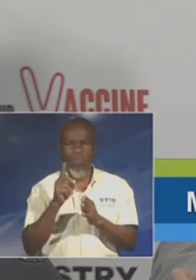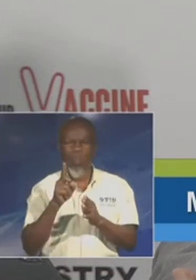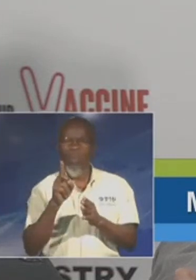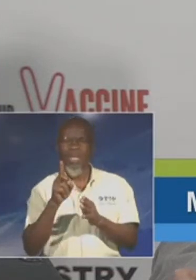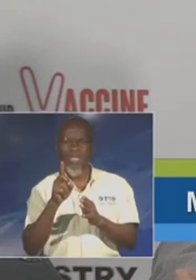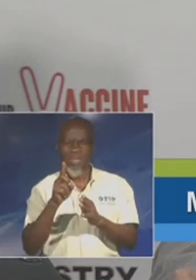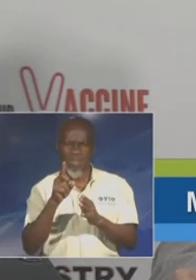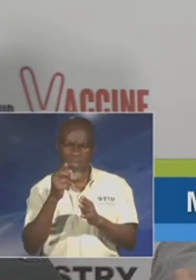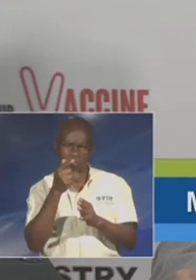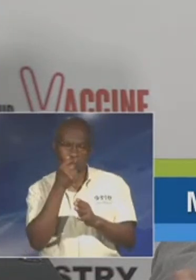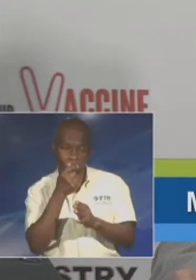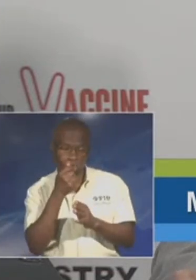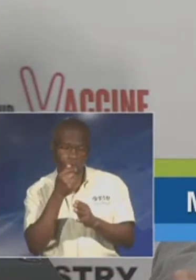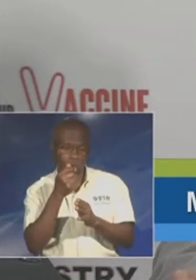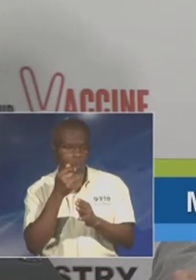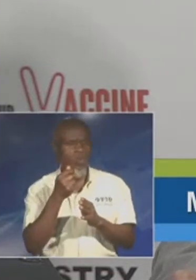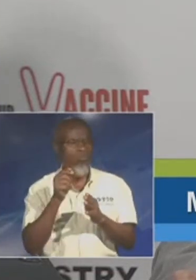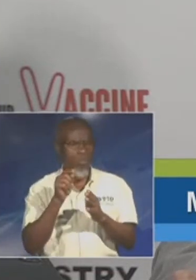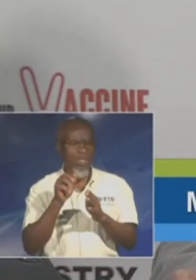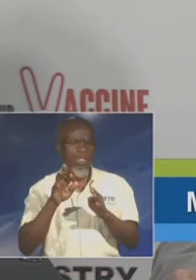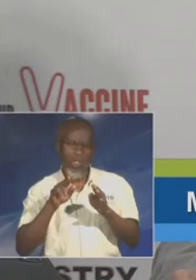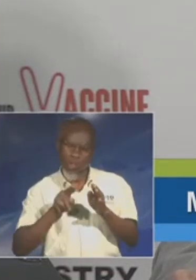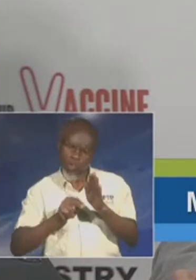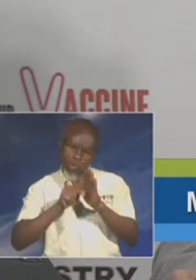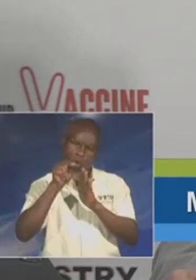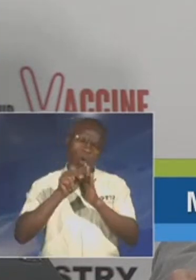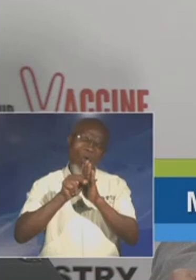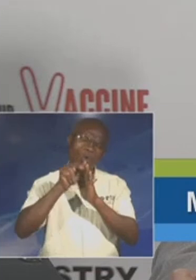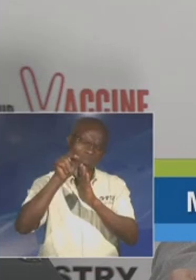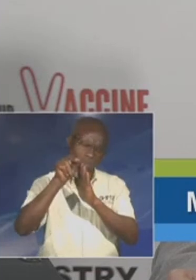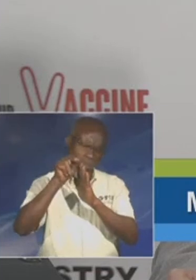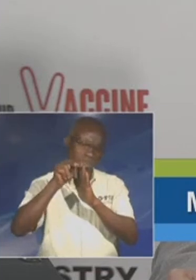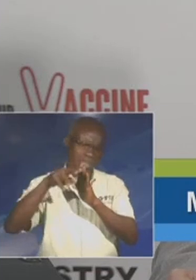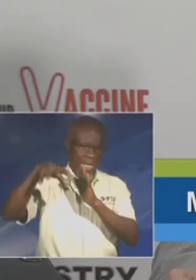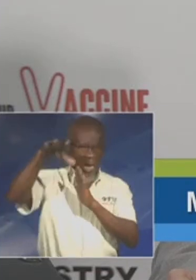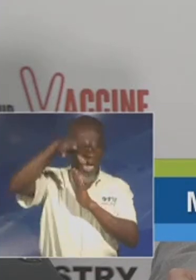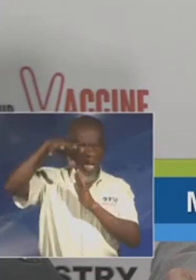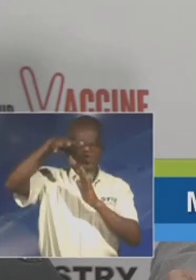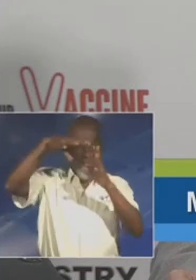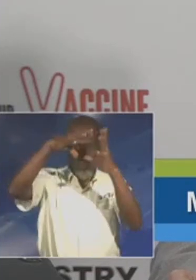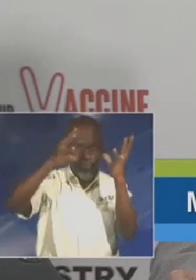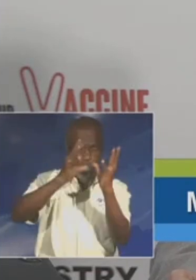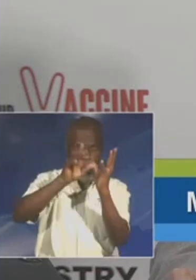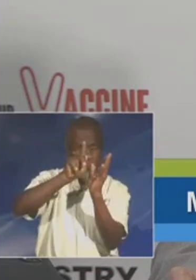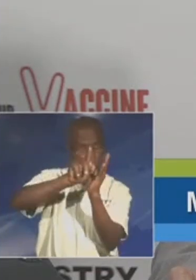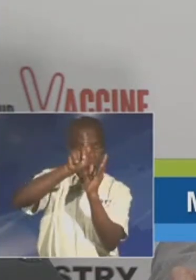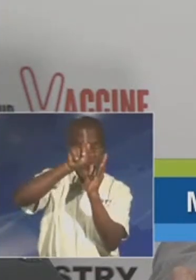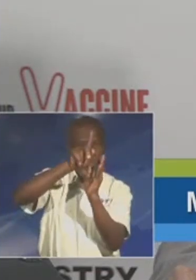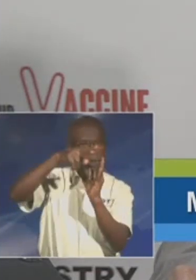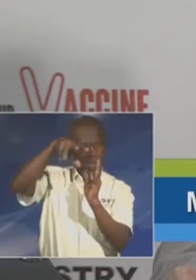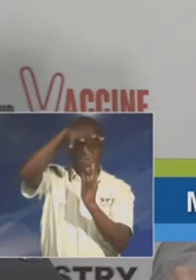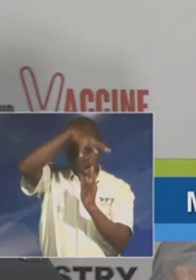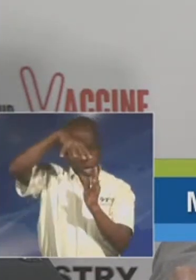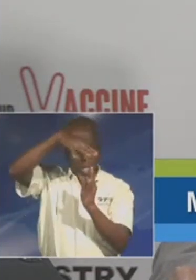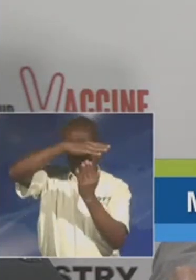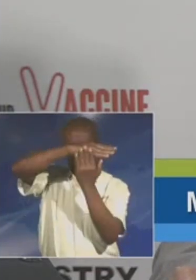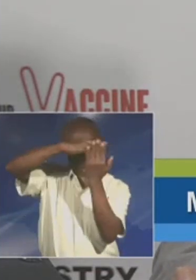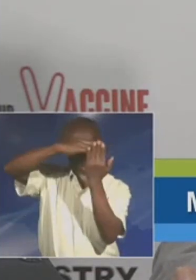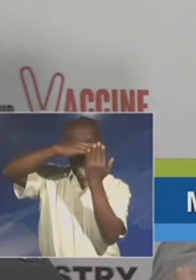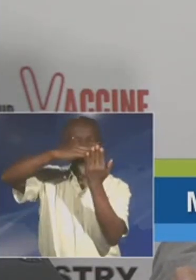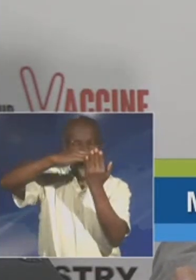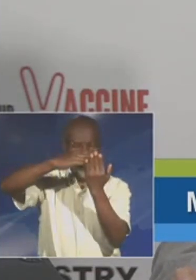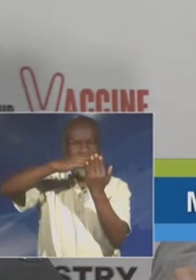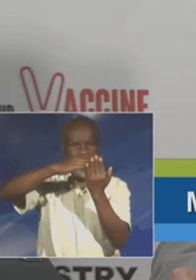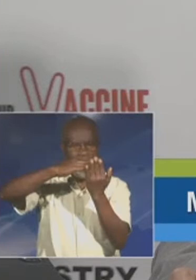hemisphere because of the cold weather in autumn and winter. That's how our flu season in Trinidad and Tobago